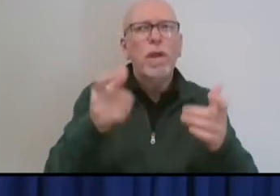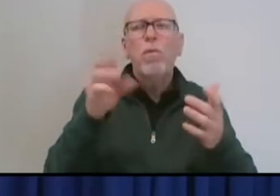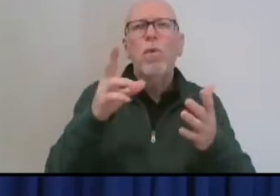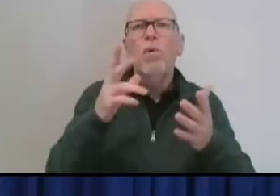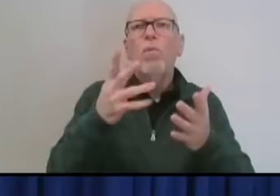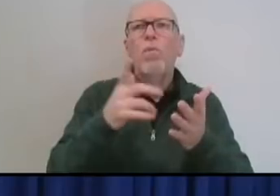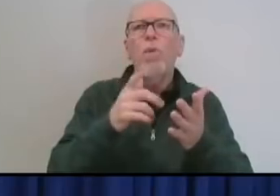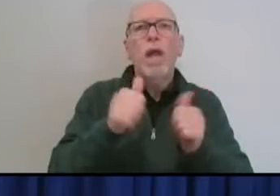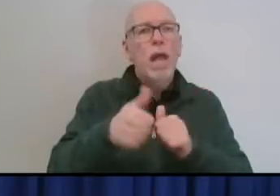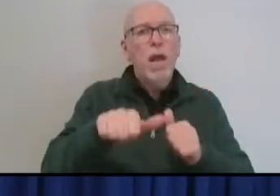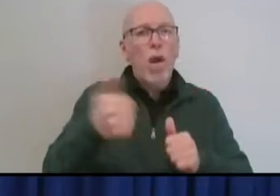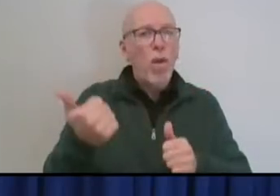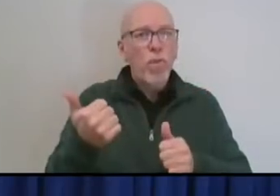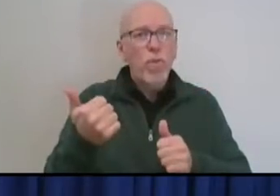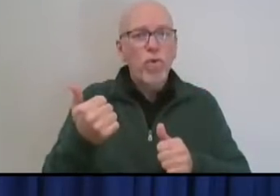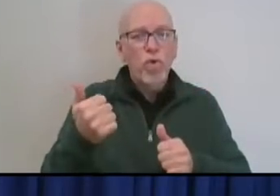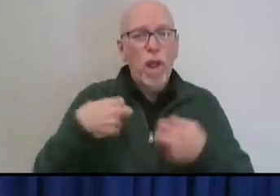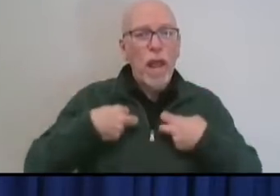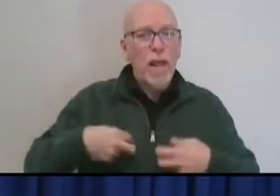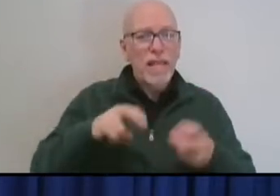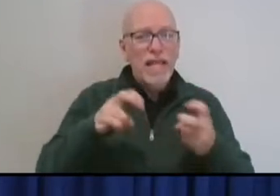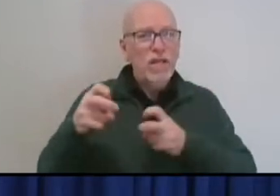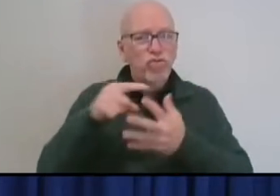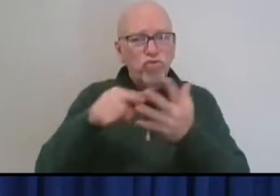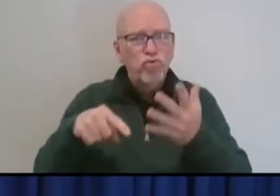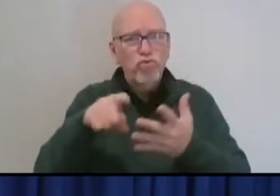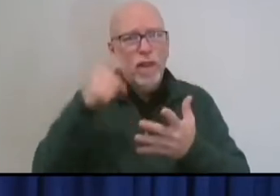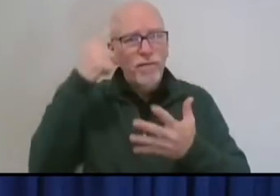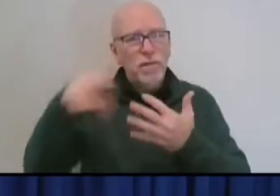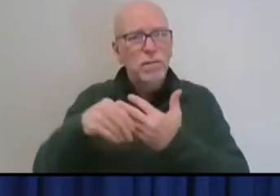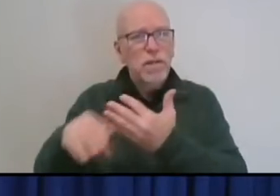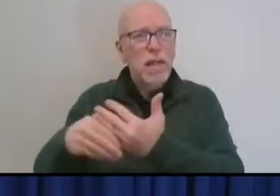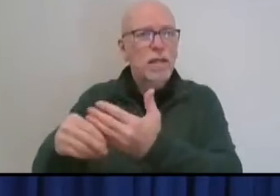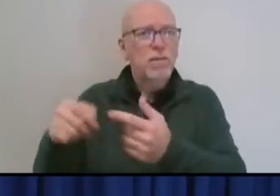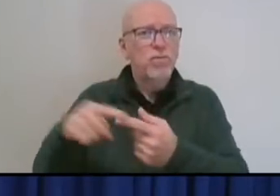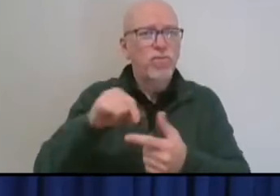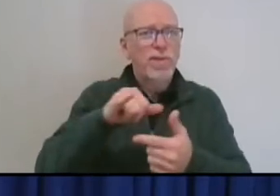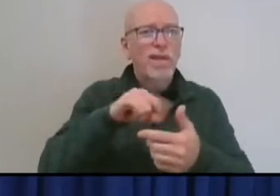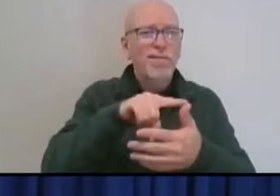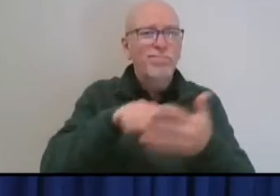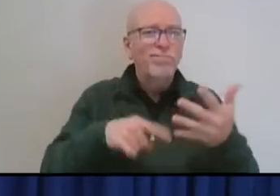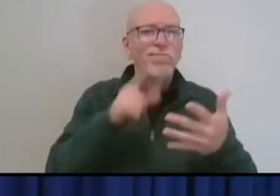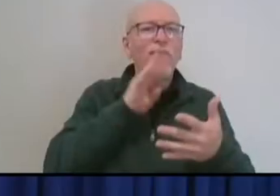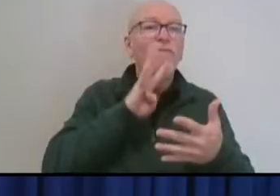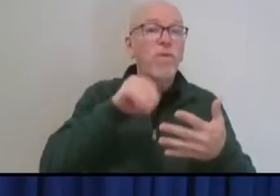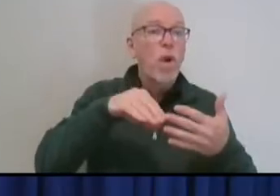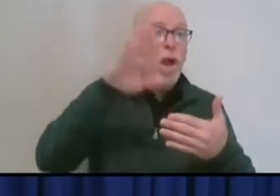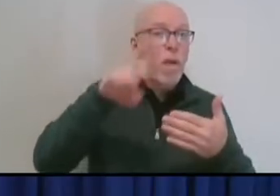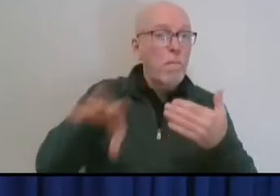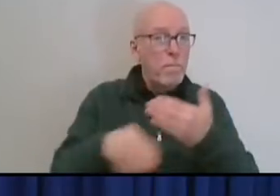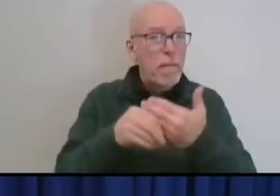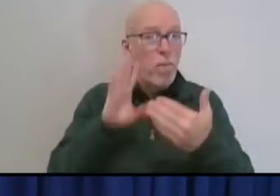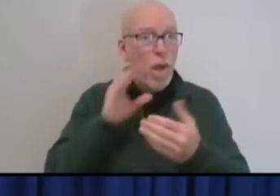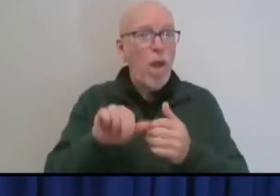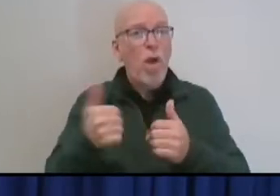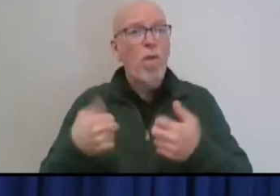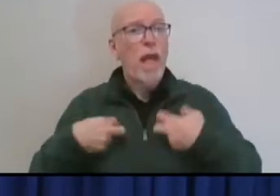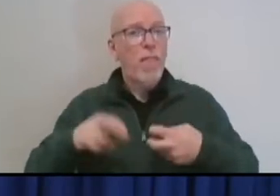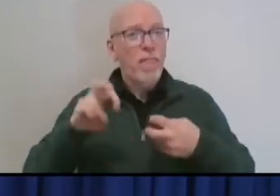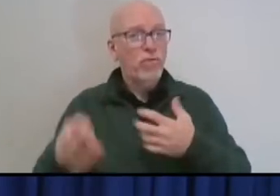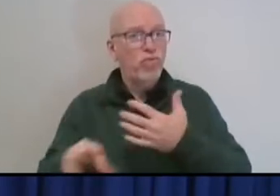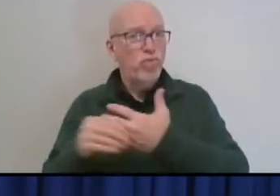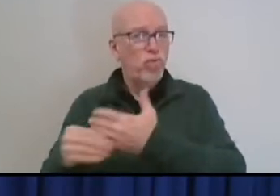other comorbidities that you will be considering adding to the 40 and up group once that